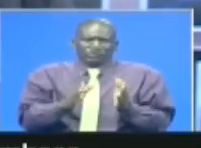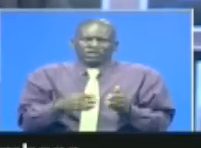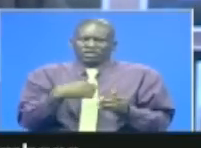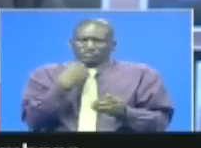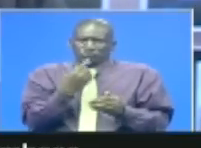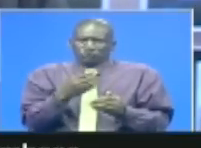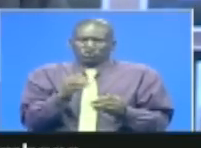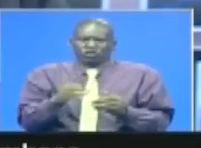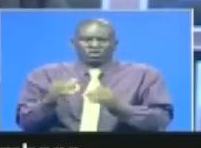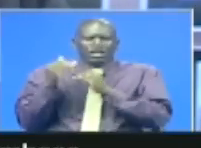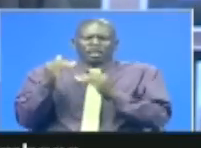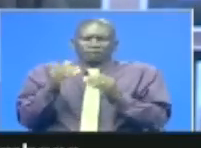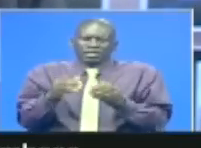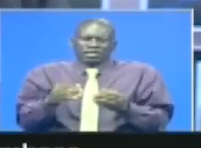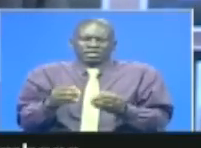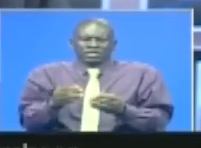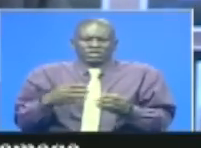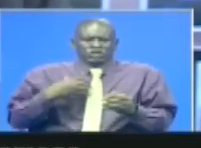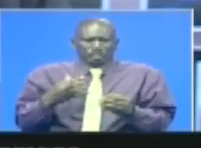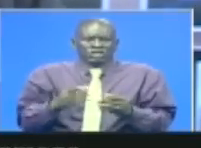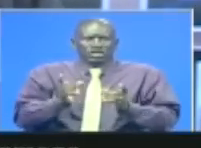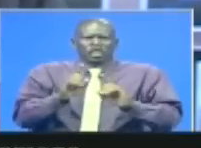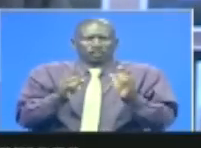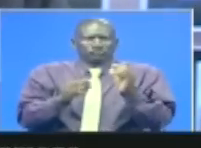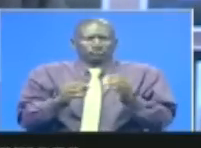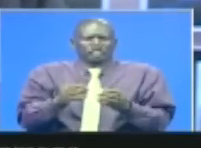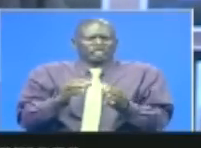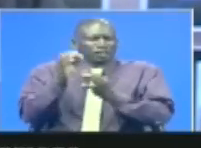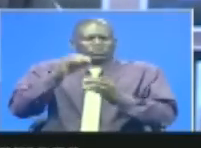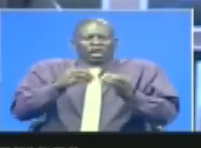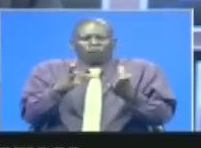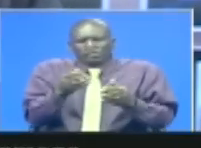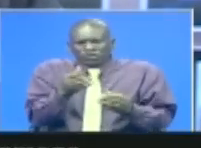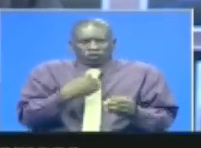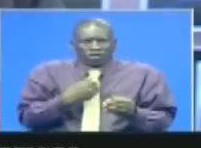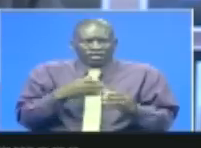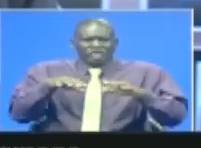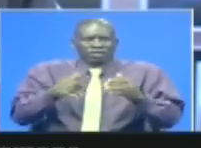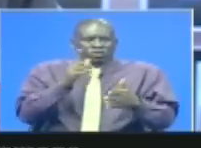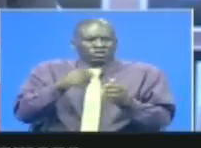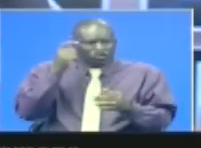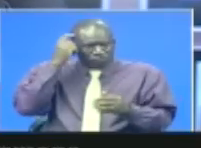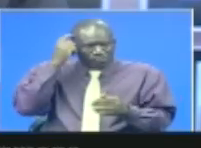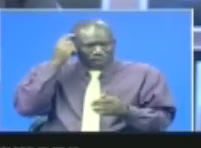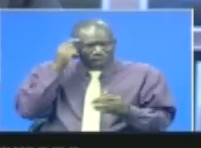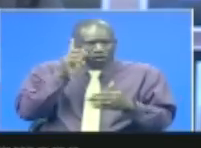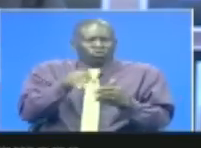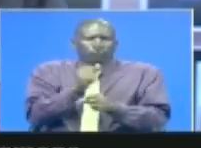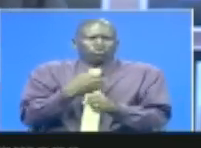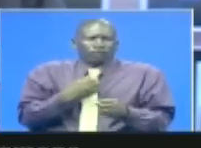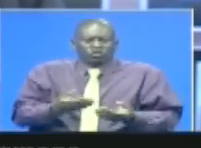of limited means. It is not about how much money you have. It's about what is in here. What do you have to